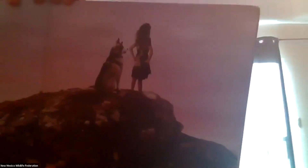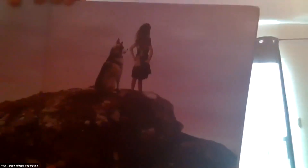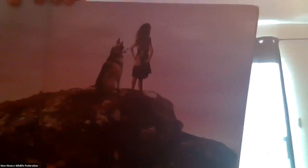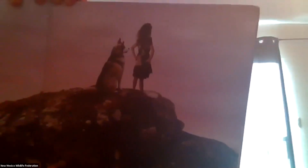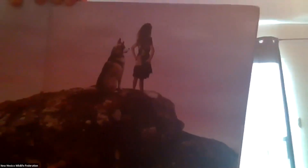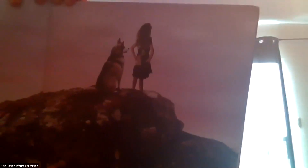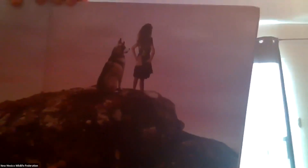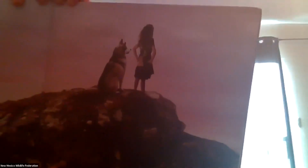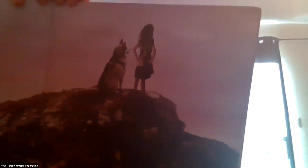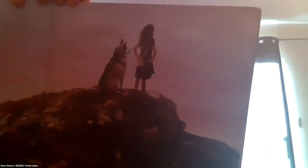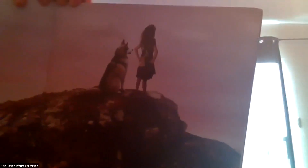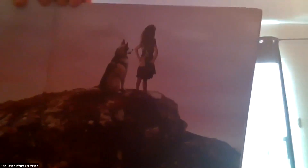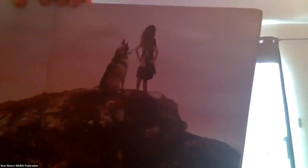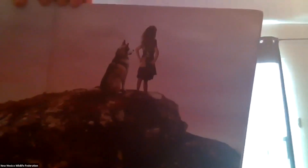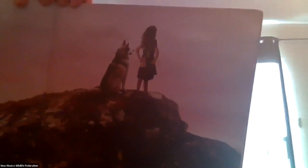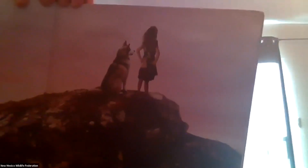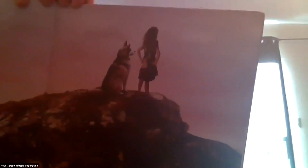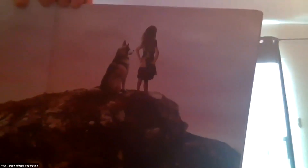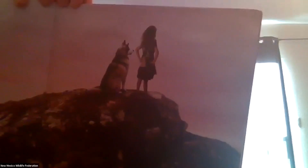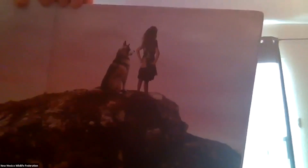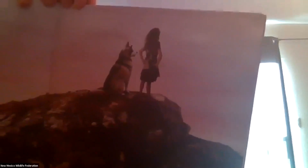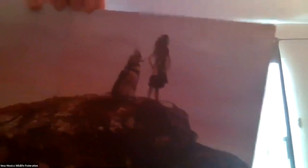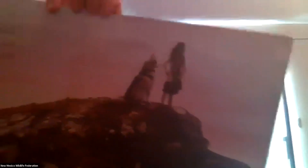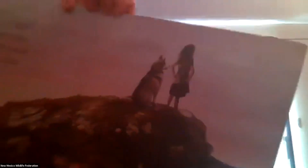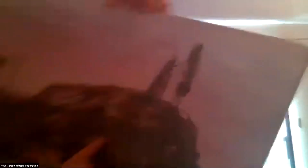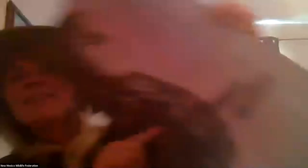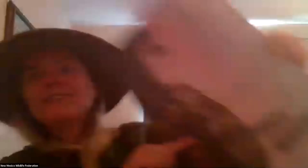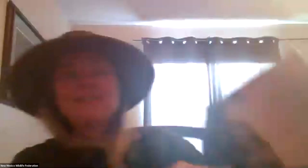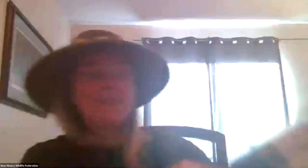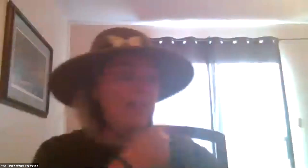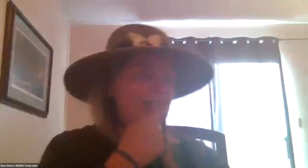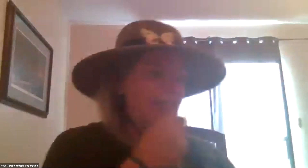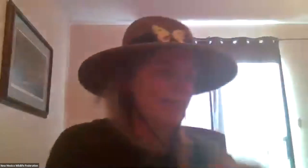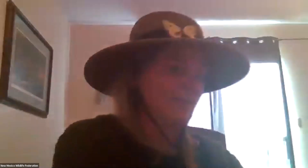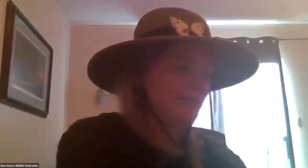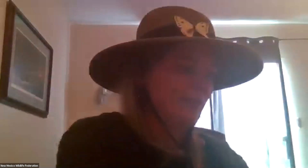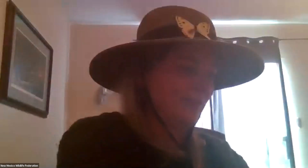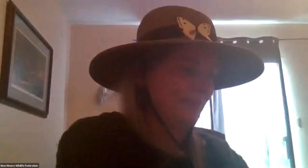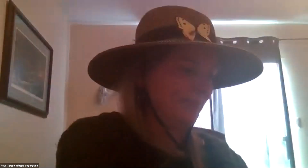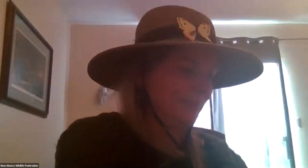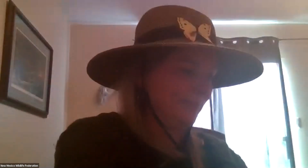Do you see that? Very last child left in the wild.